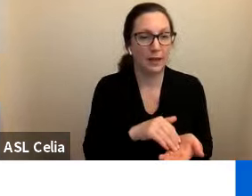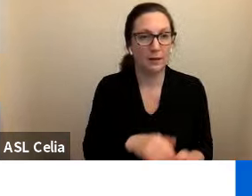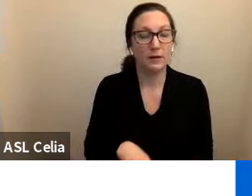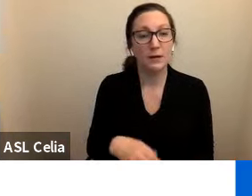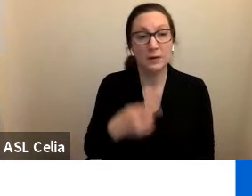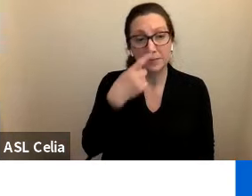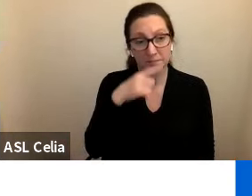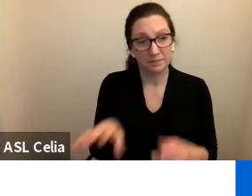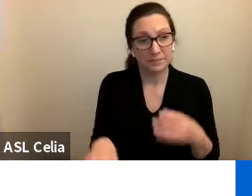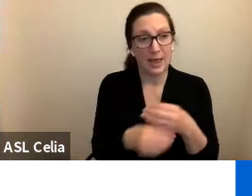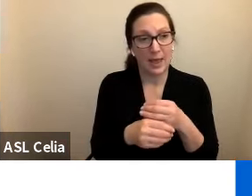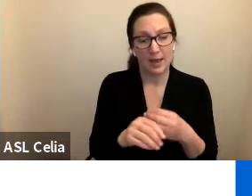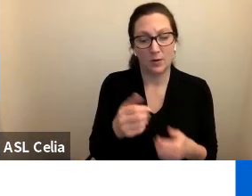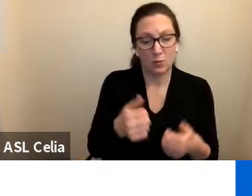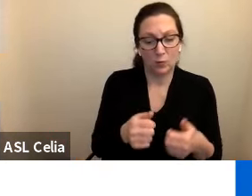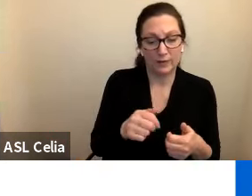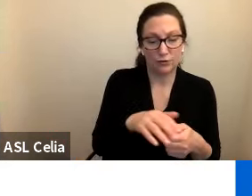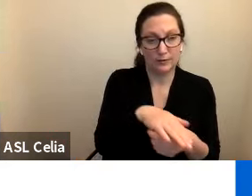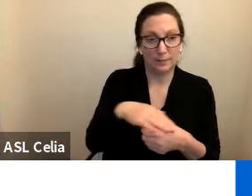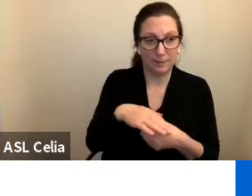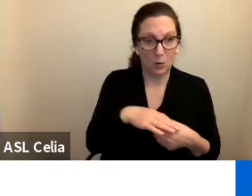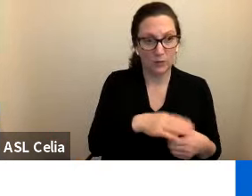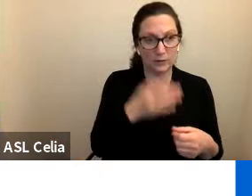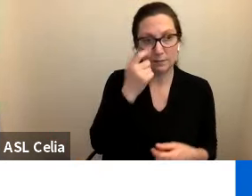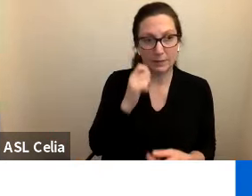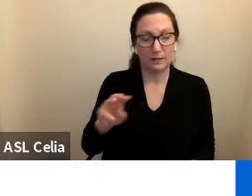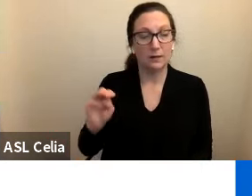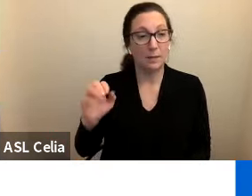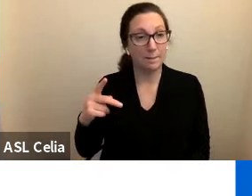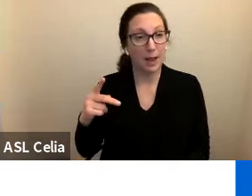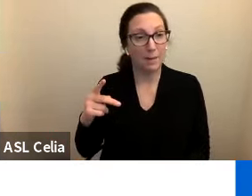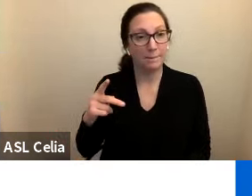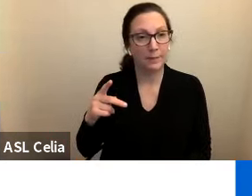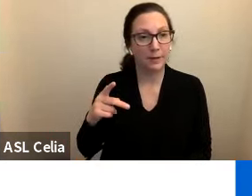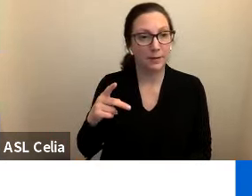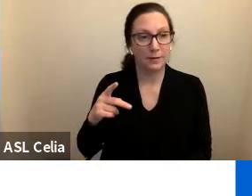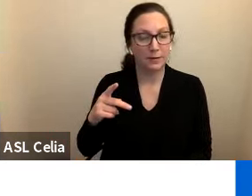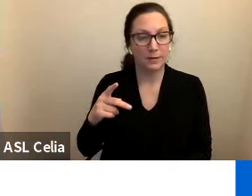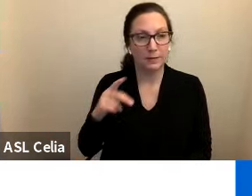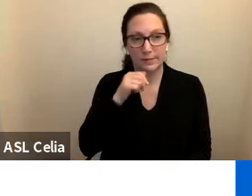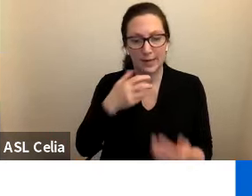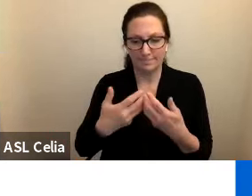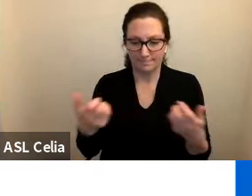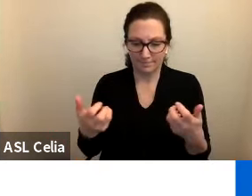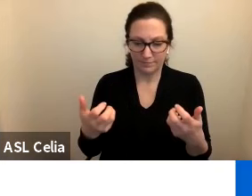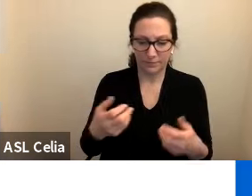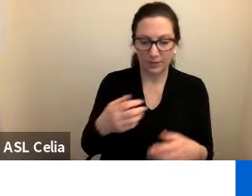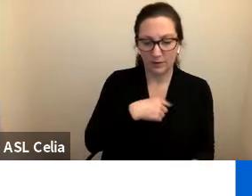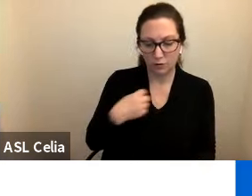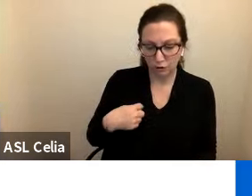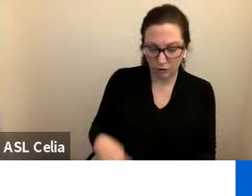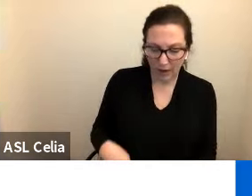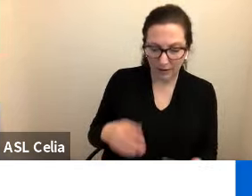the zip codes, because the math isn't working out. If Chinatown and Beacon Hill and the West End